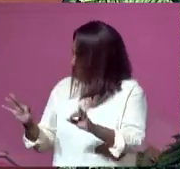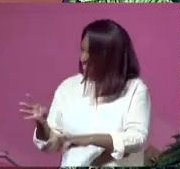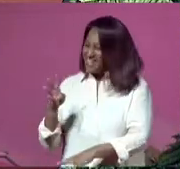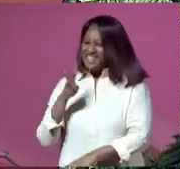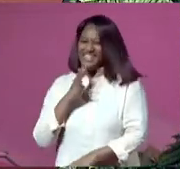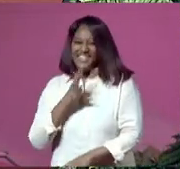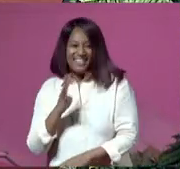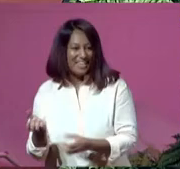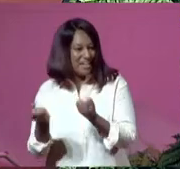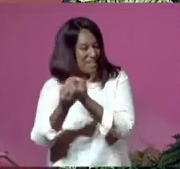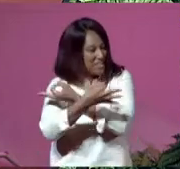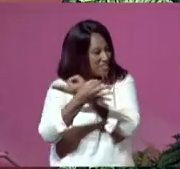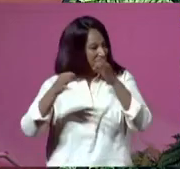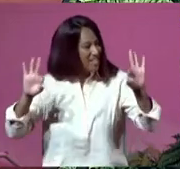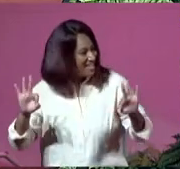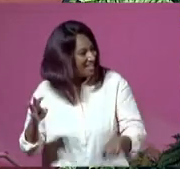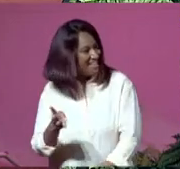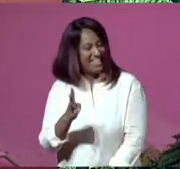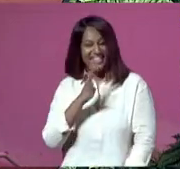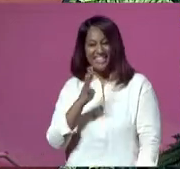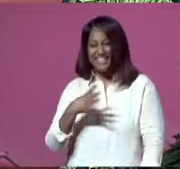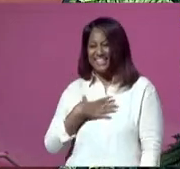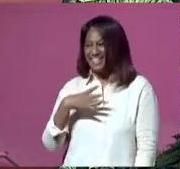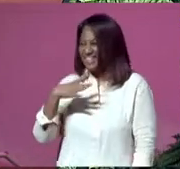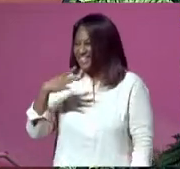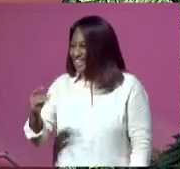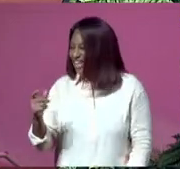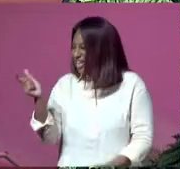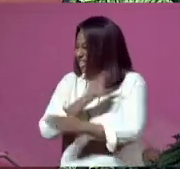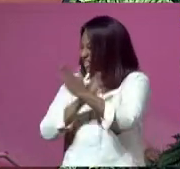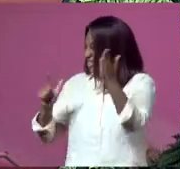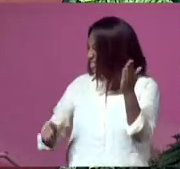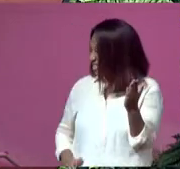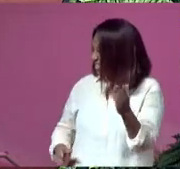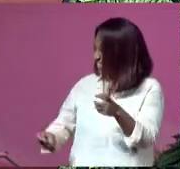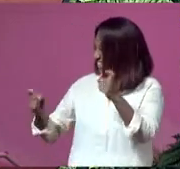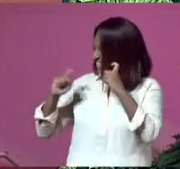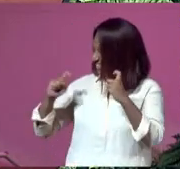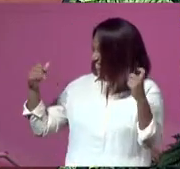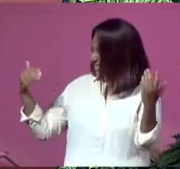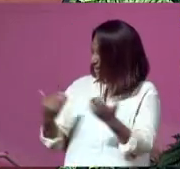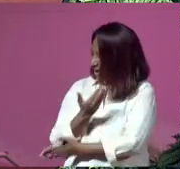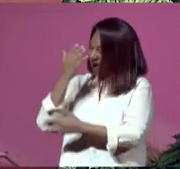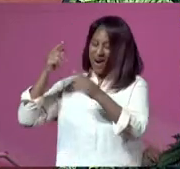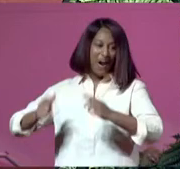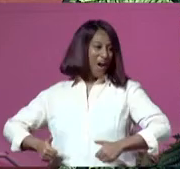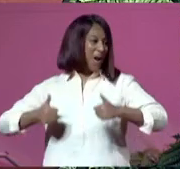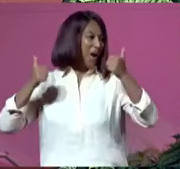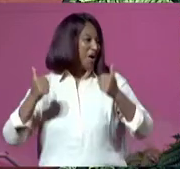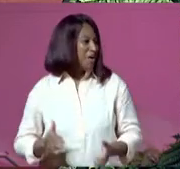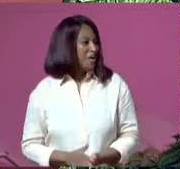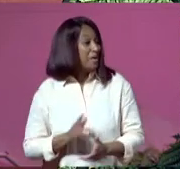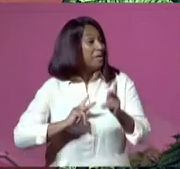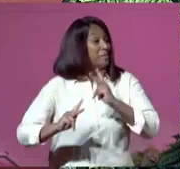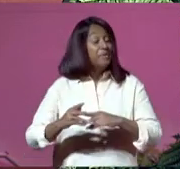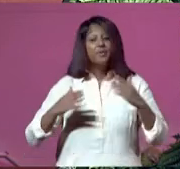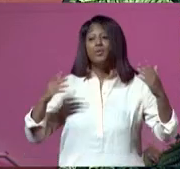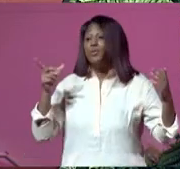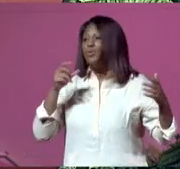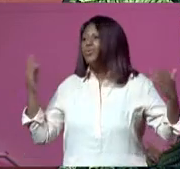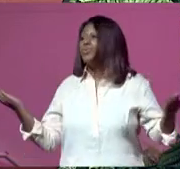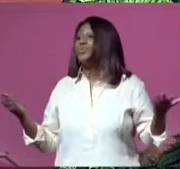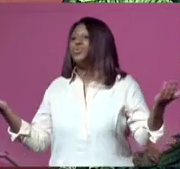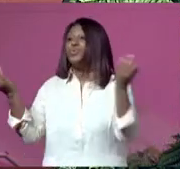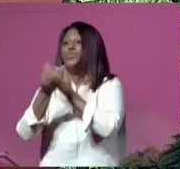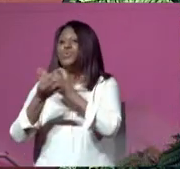like I've been set free. I talk like the Lord started me over. I want to find my delivered folk in here today who don't need me to tell